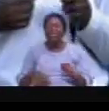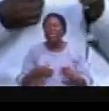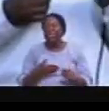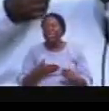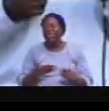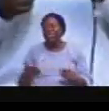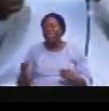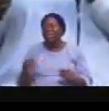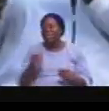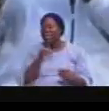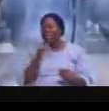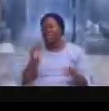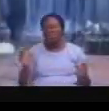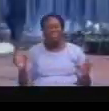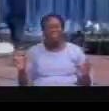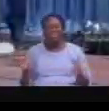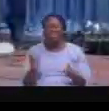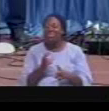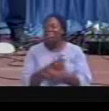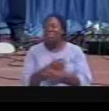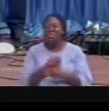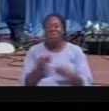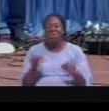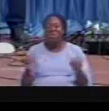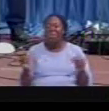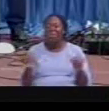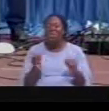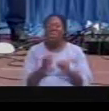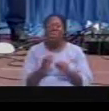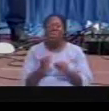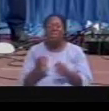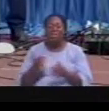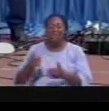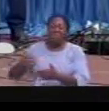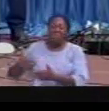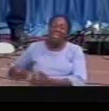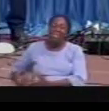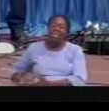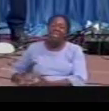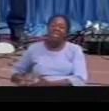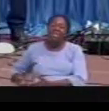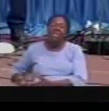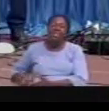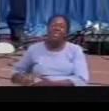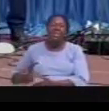the Lord, there is none. There is none